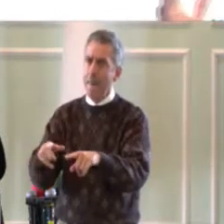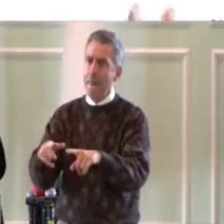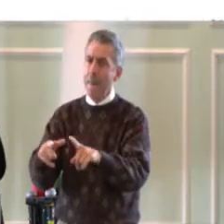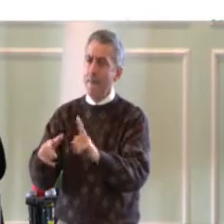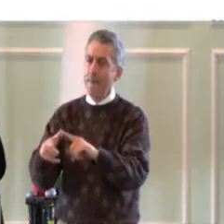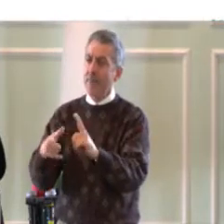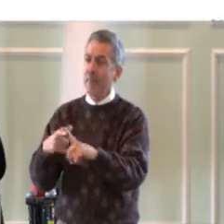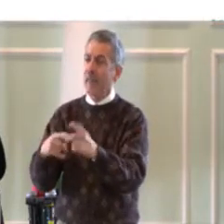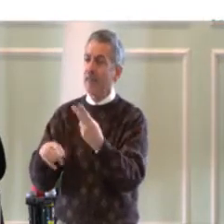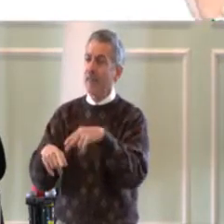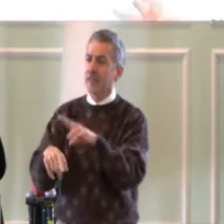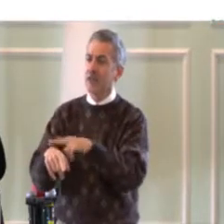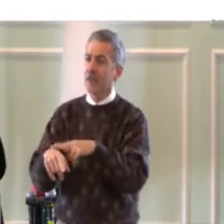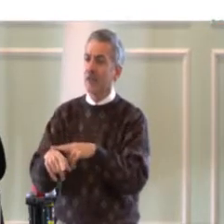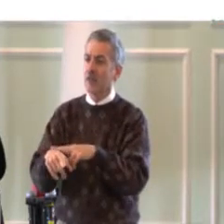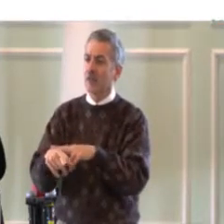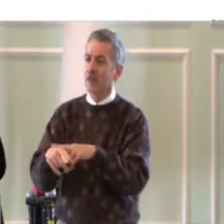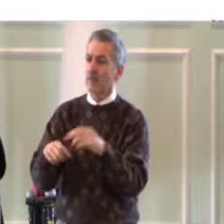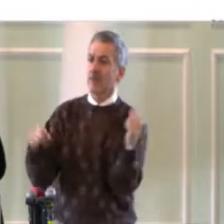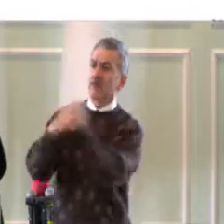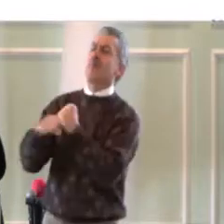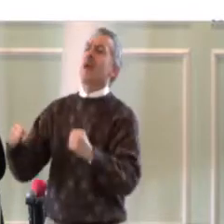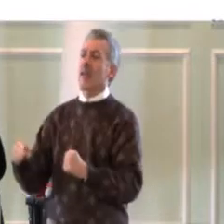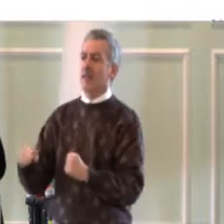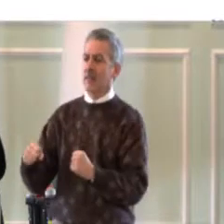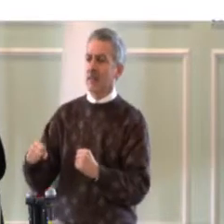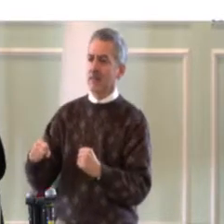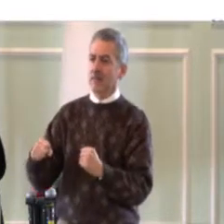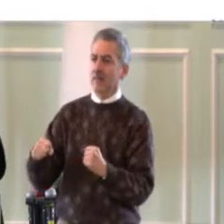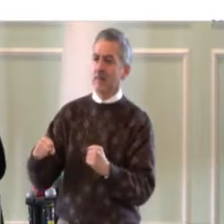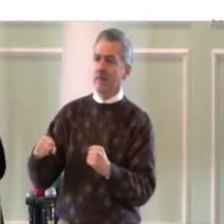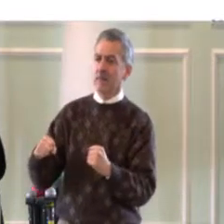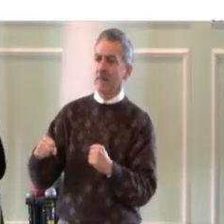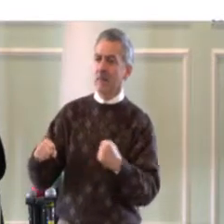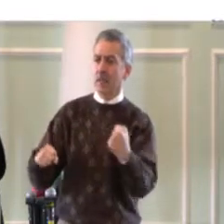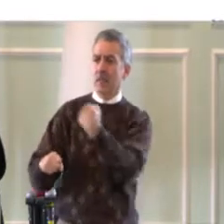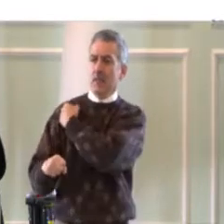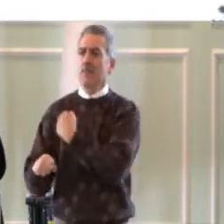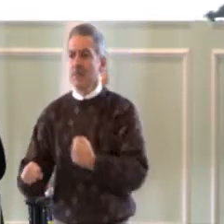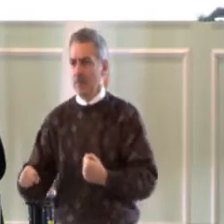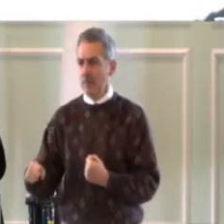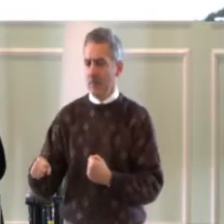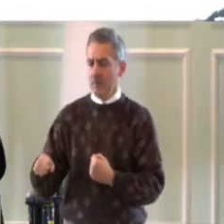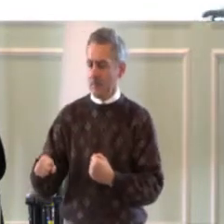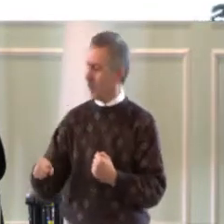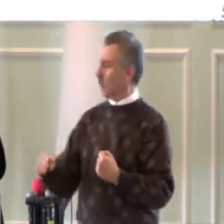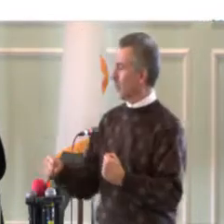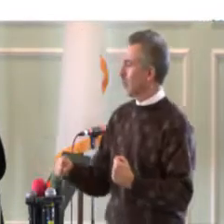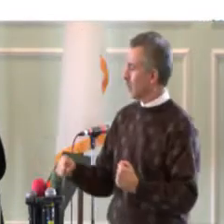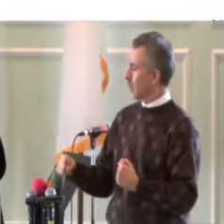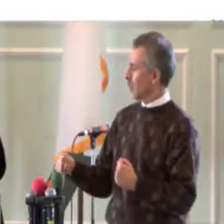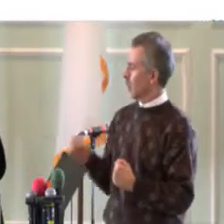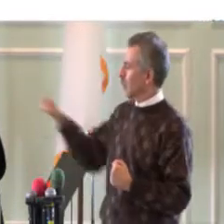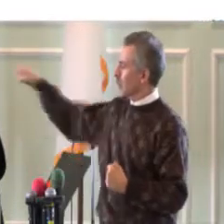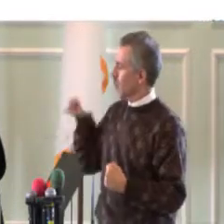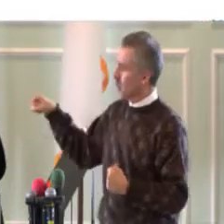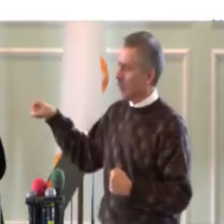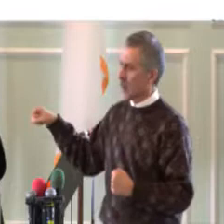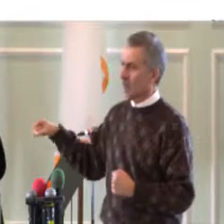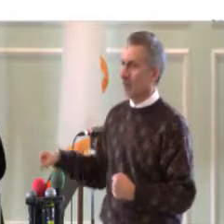natural response is to fight back. If somebody hits you, the natural response is to hit him back.